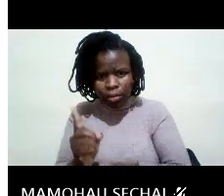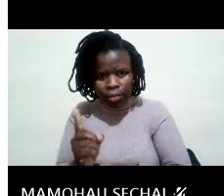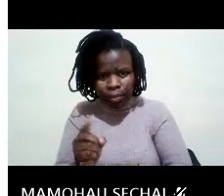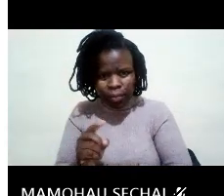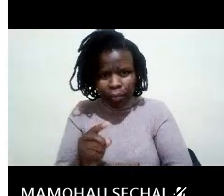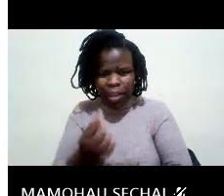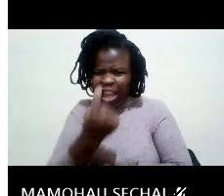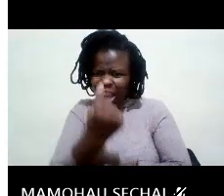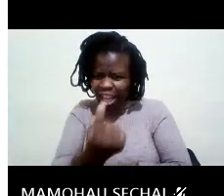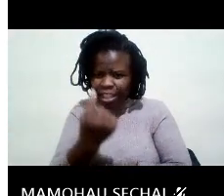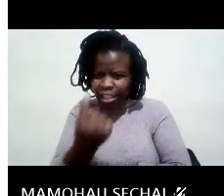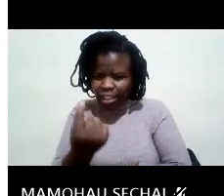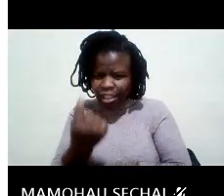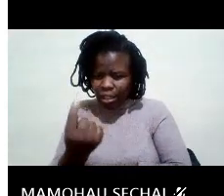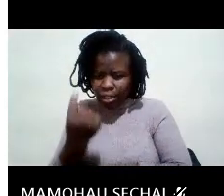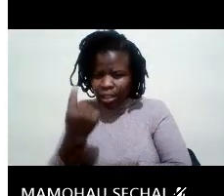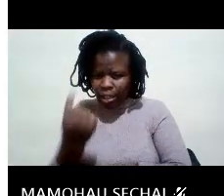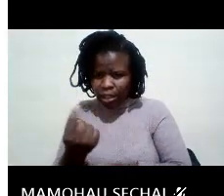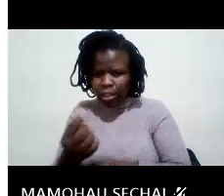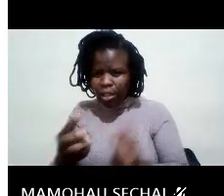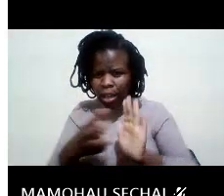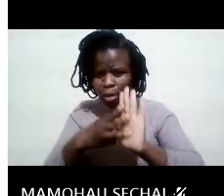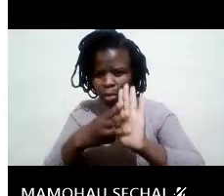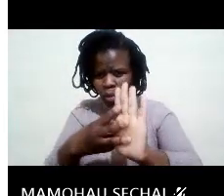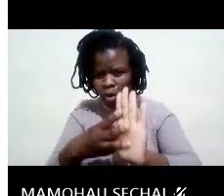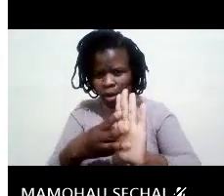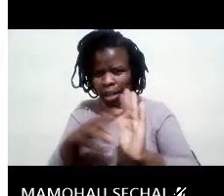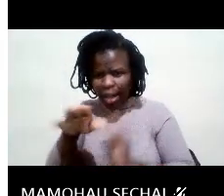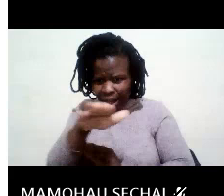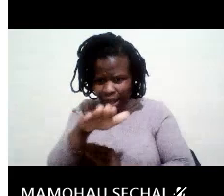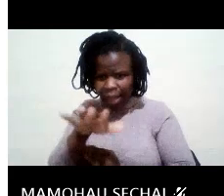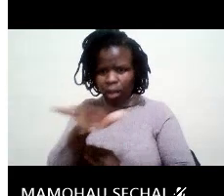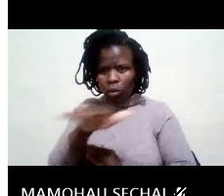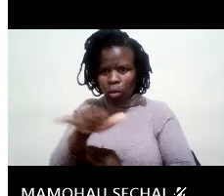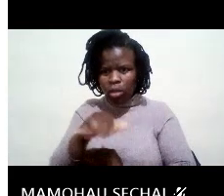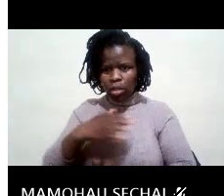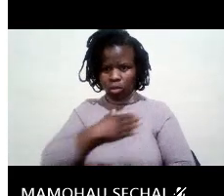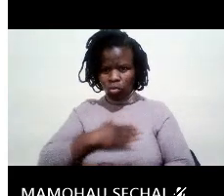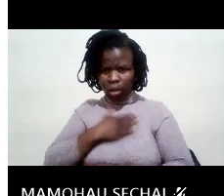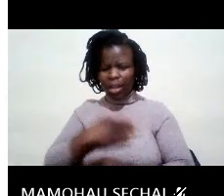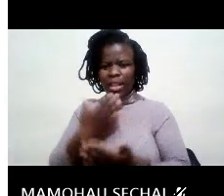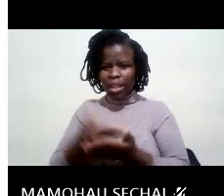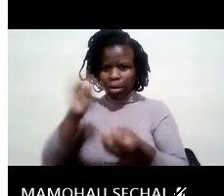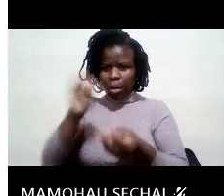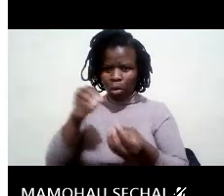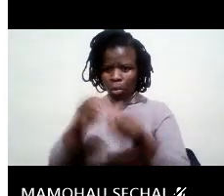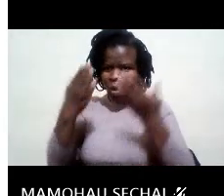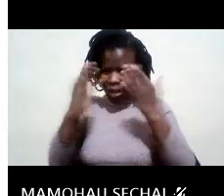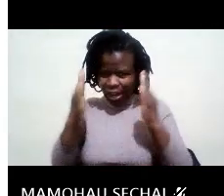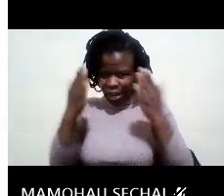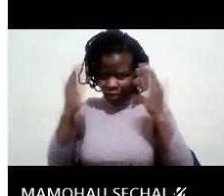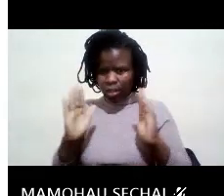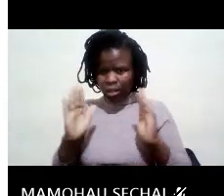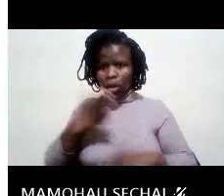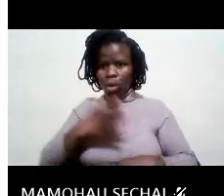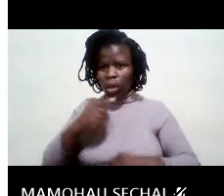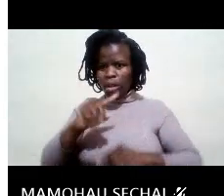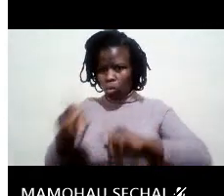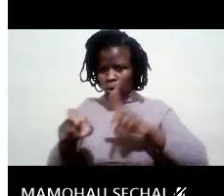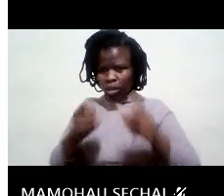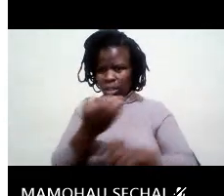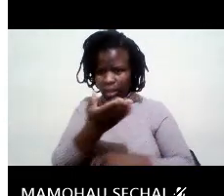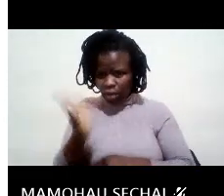what are areas you would like more clarification on? And what are questions that you have? Okay. This time I won't